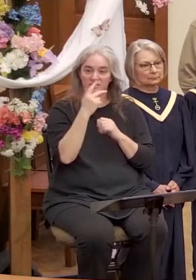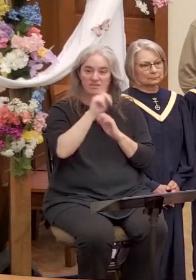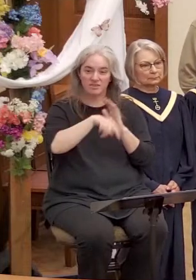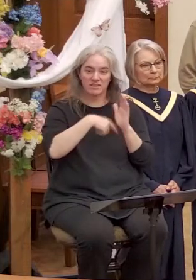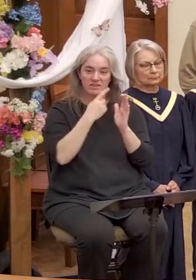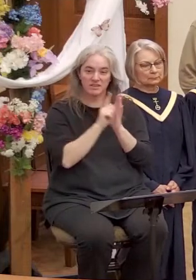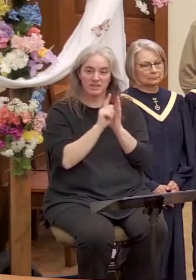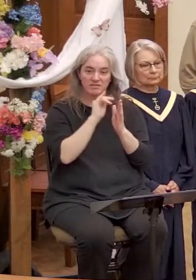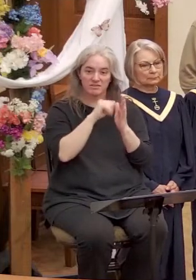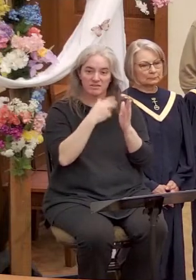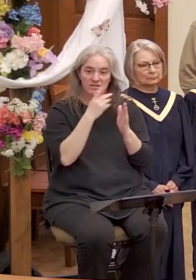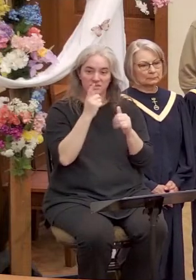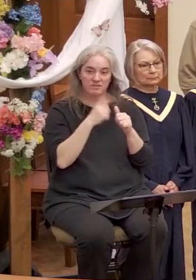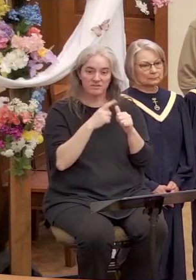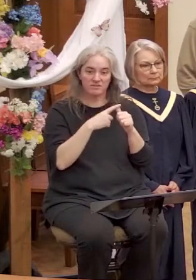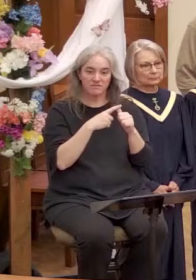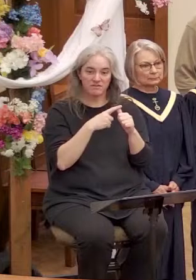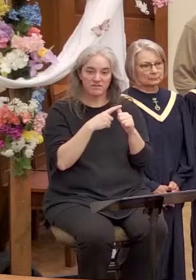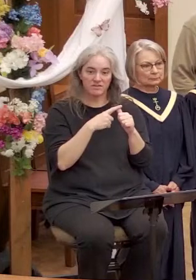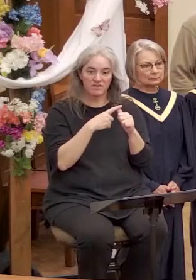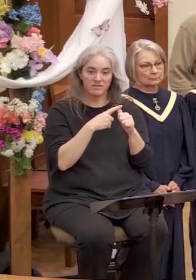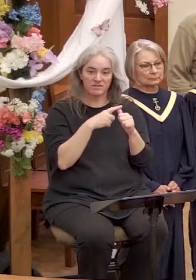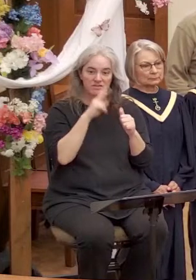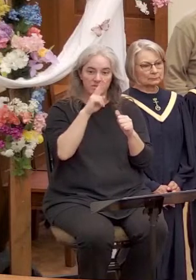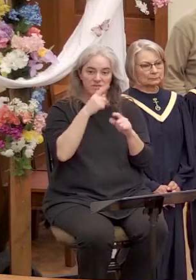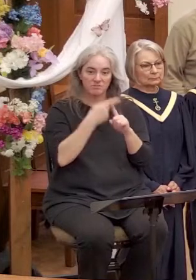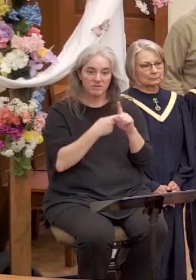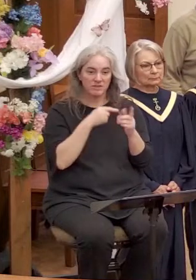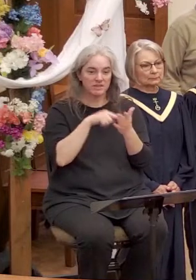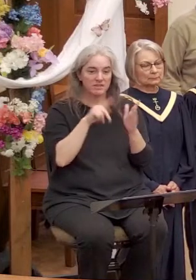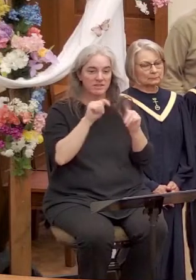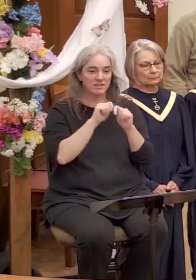just the first couple of months. This team